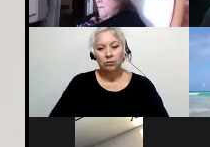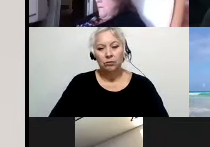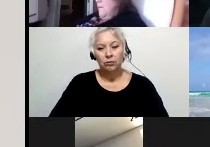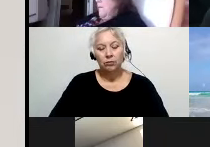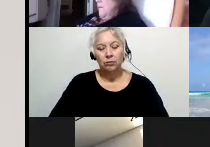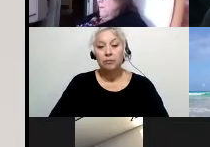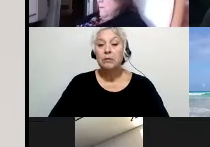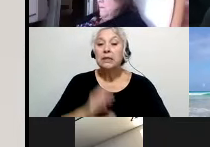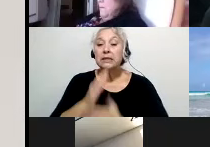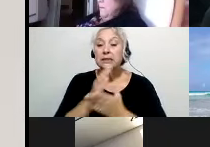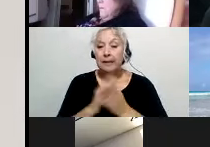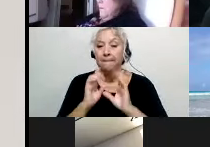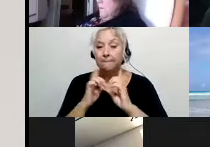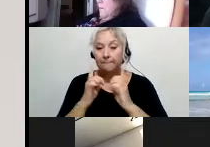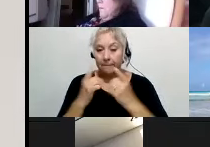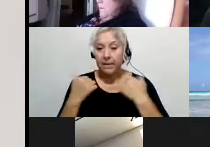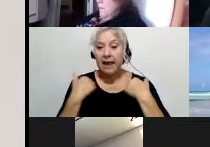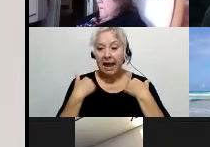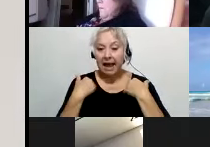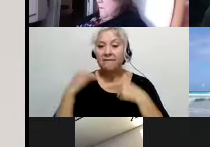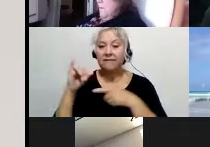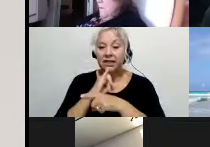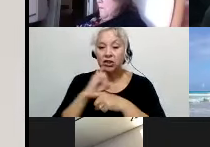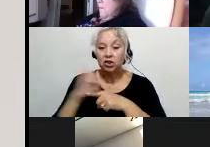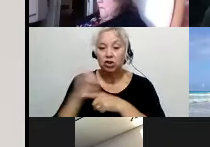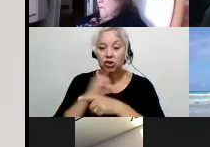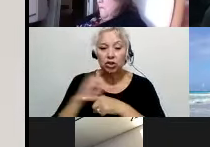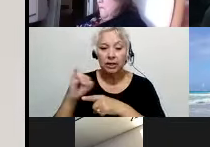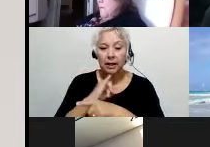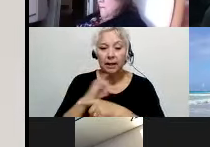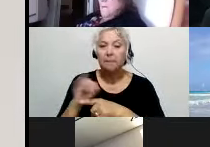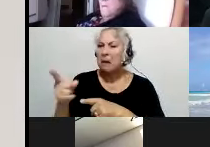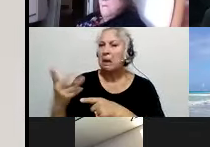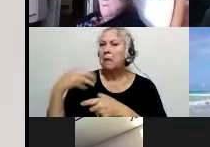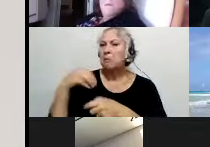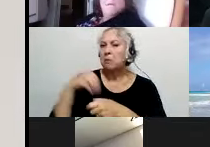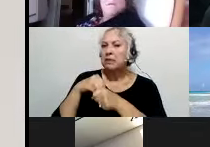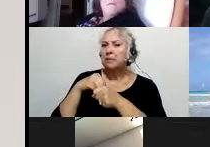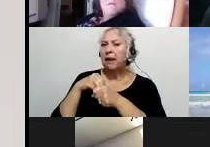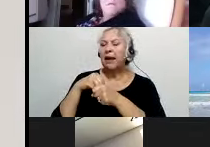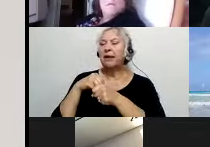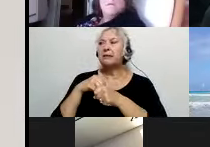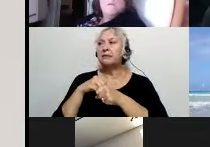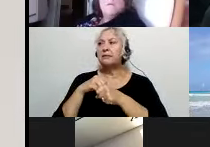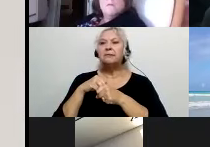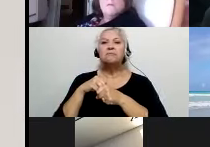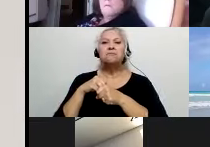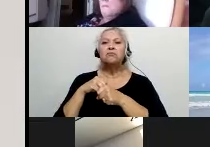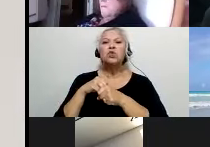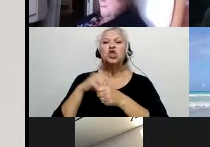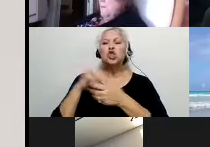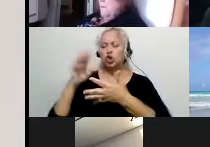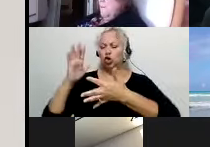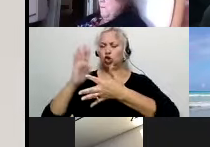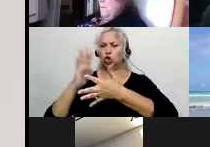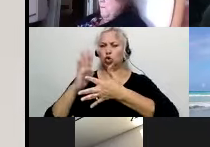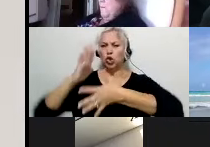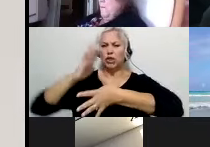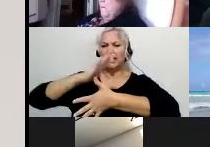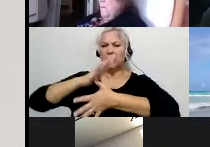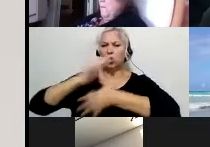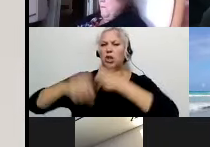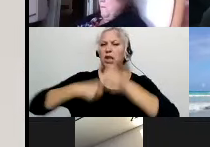Some of our districts have internship opportunities that they can participate in their junior or senior year.